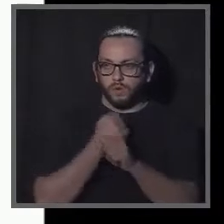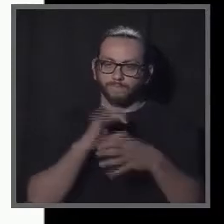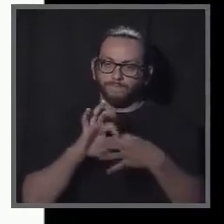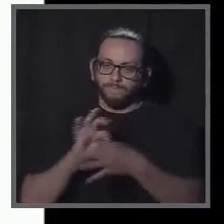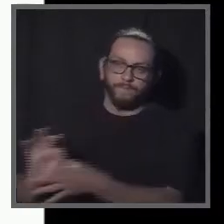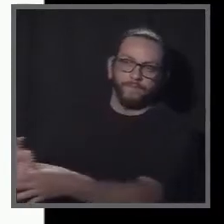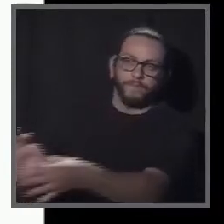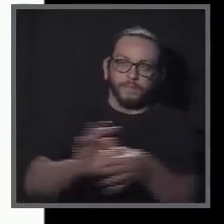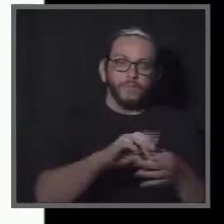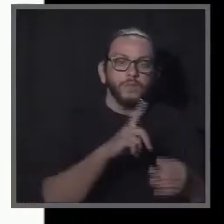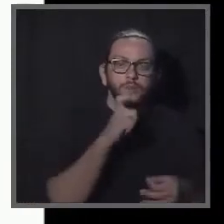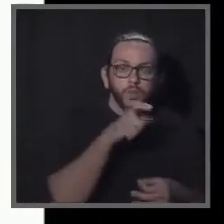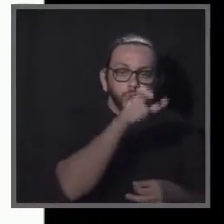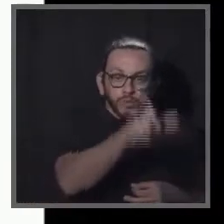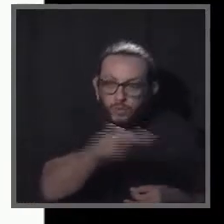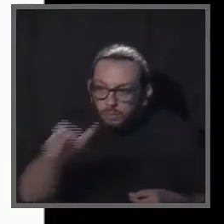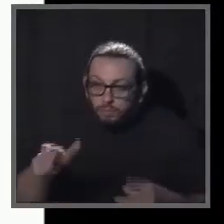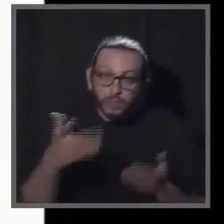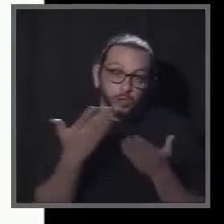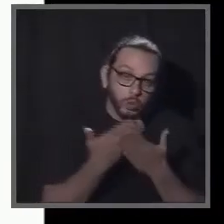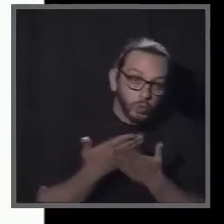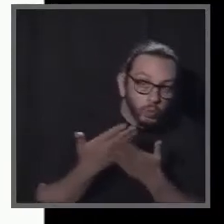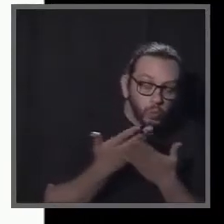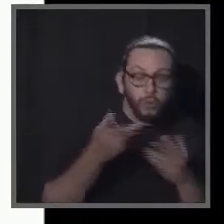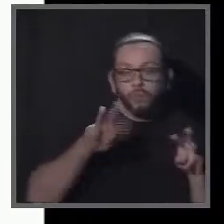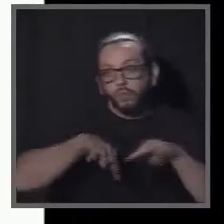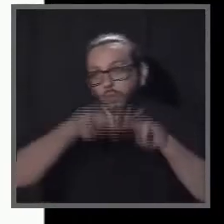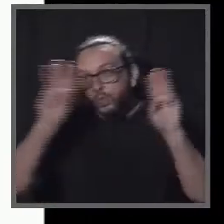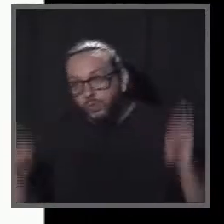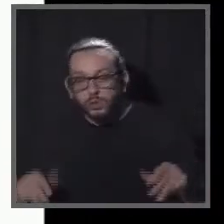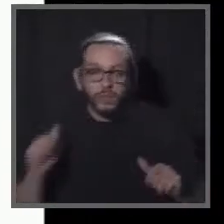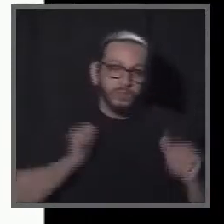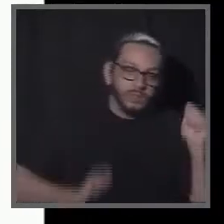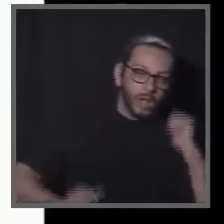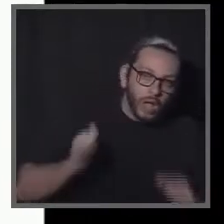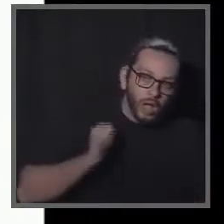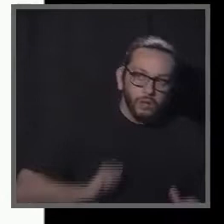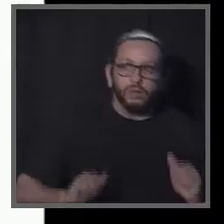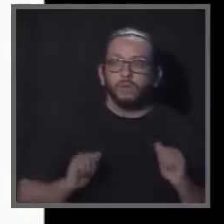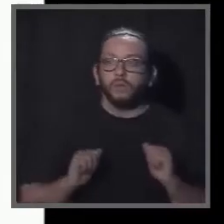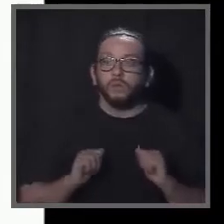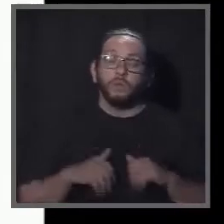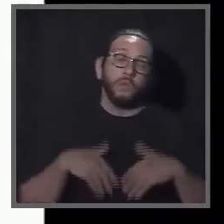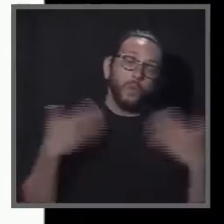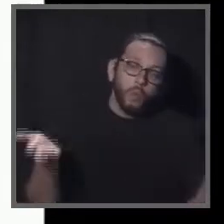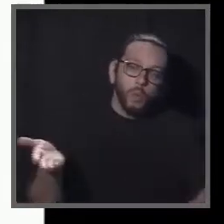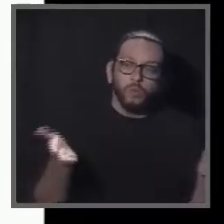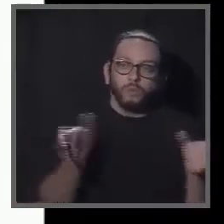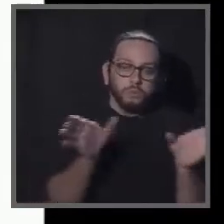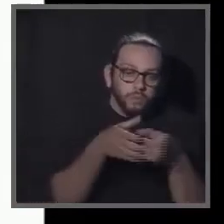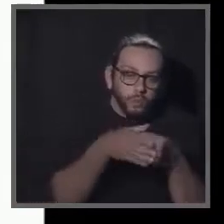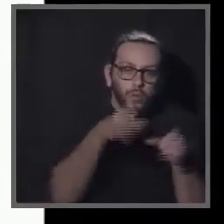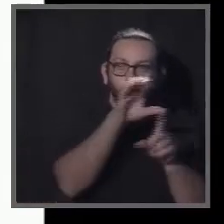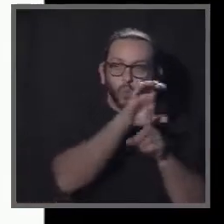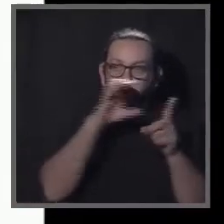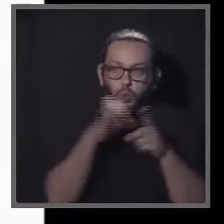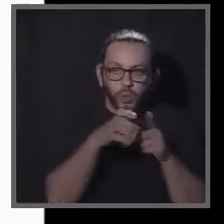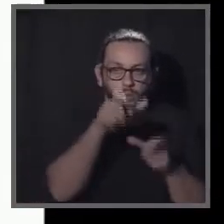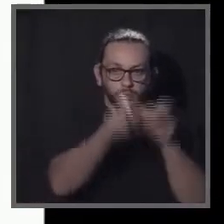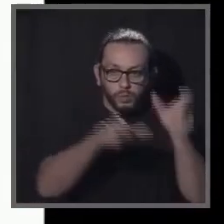schools, museums, theaters, cultural organizations, artists, artisans,